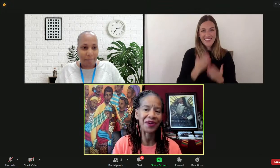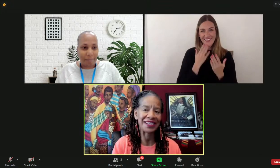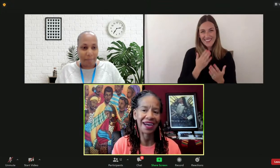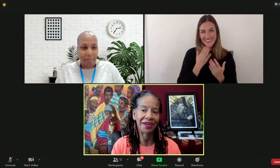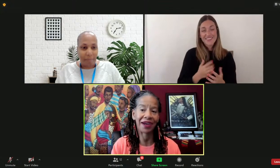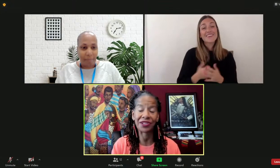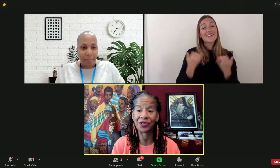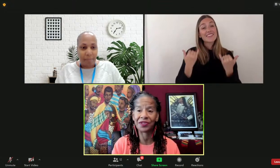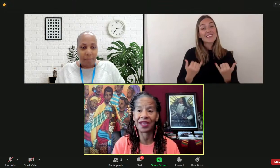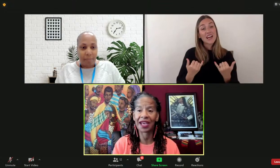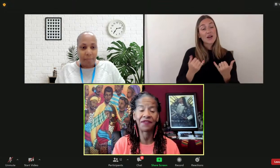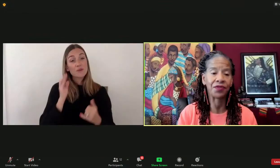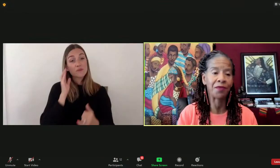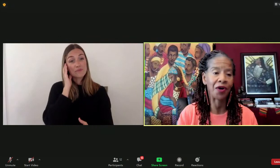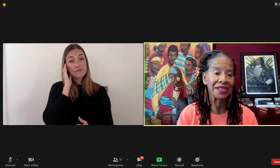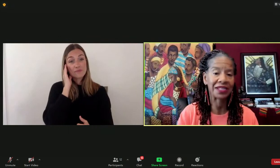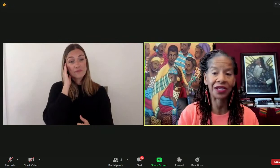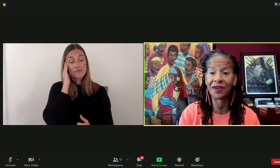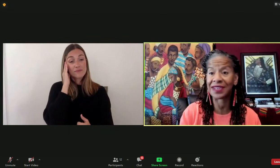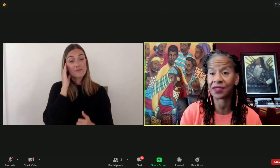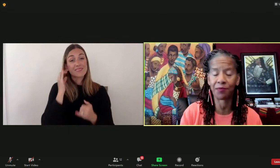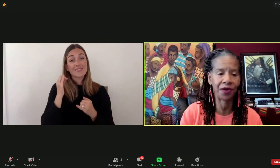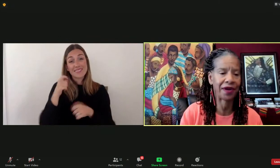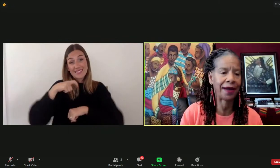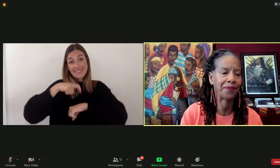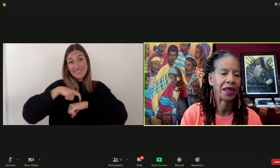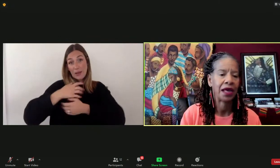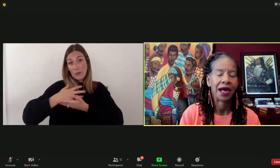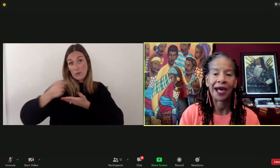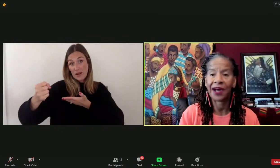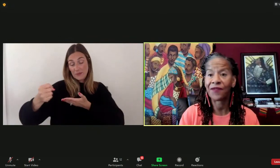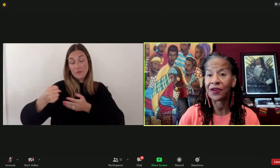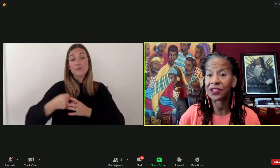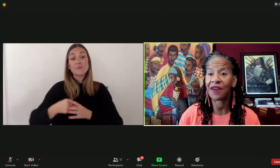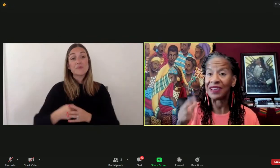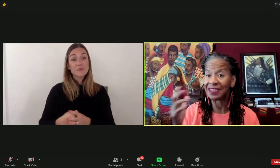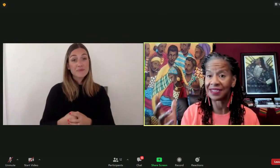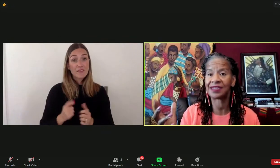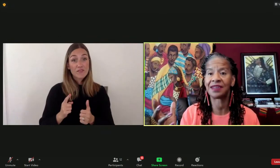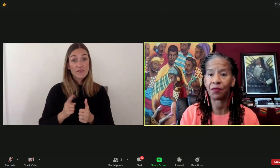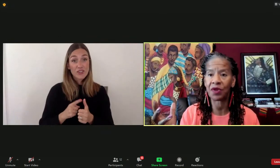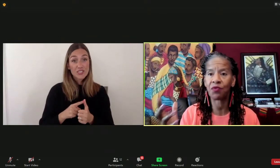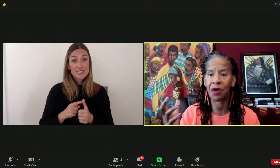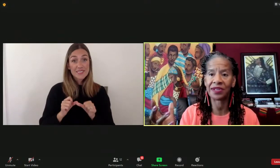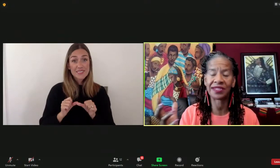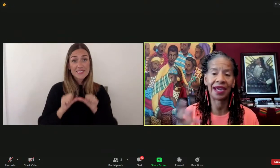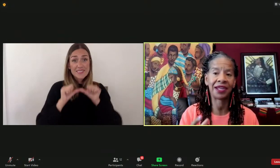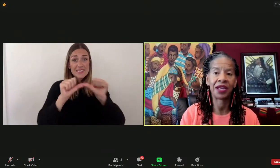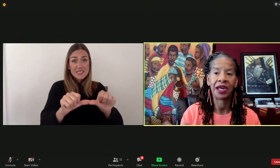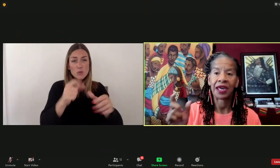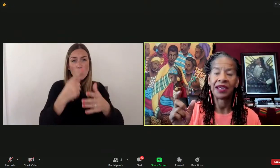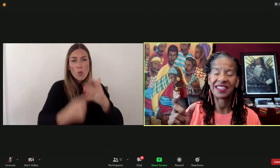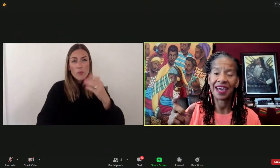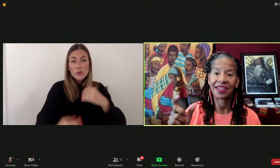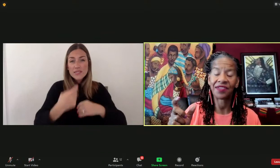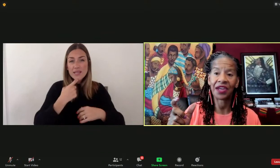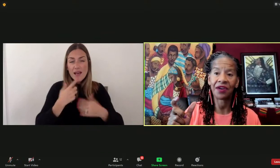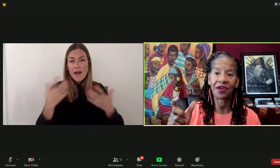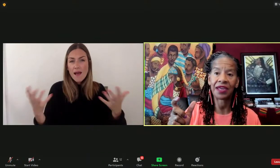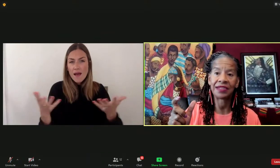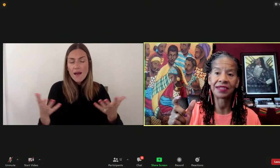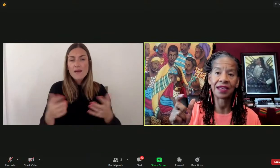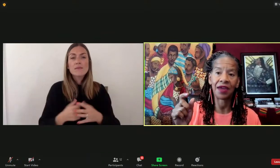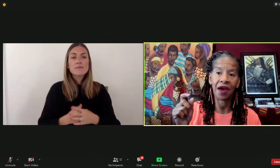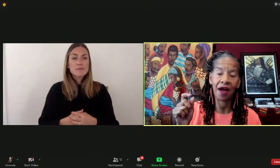we're going down now to the last few moments to close out the program. First off, consistent with what we're saying is that